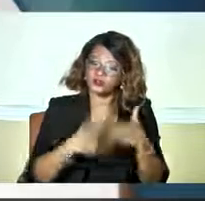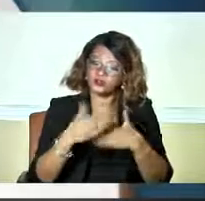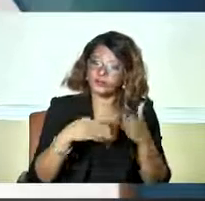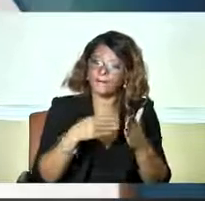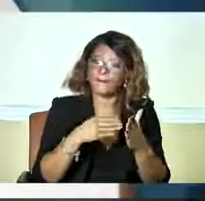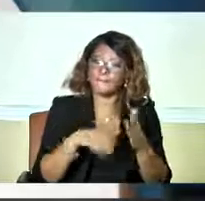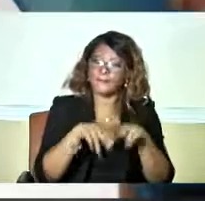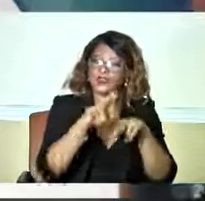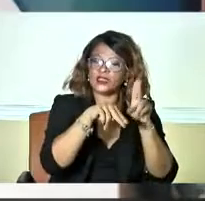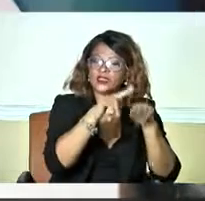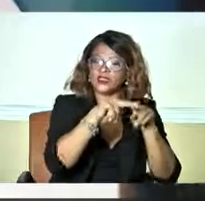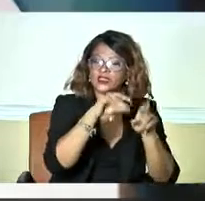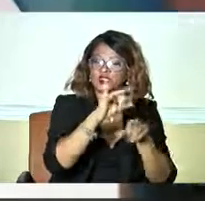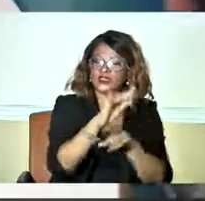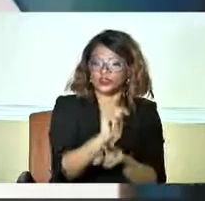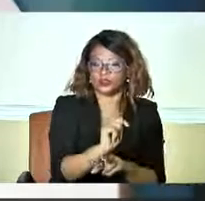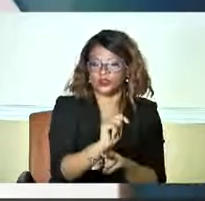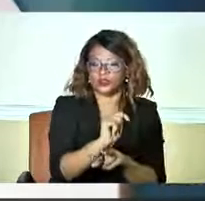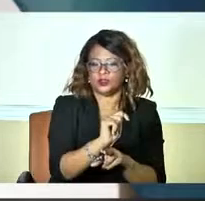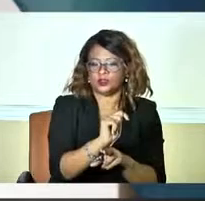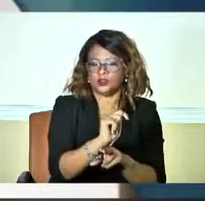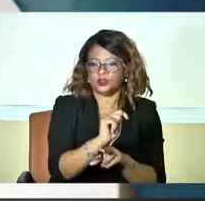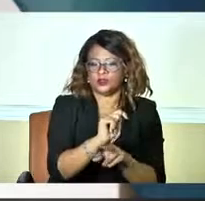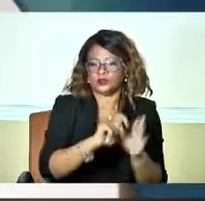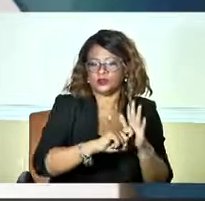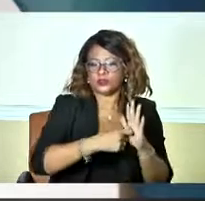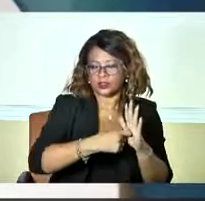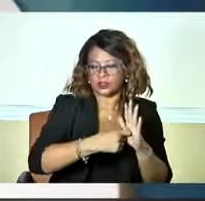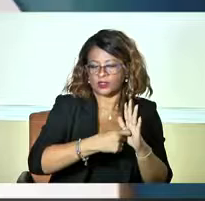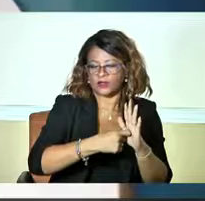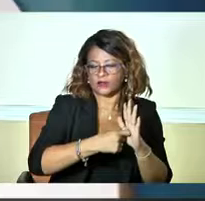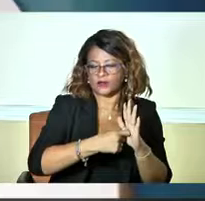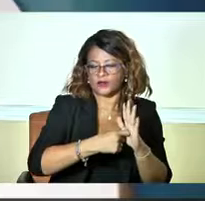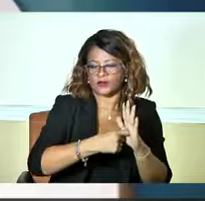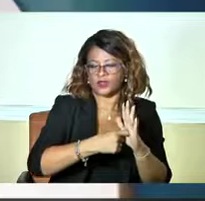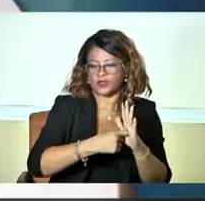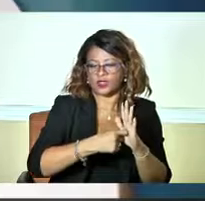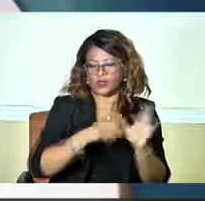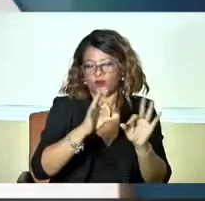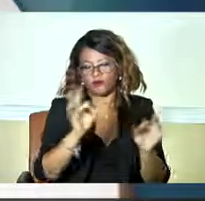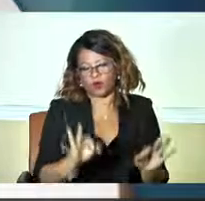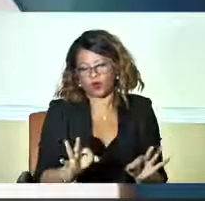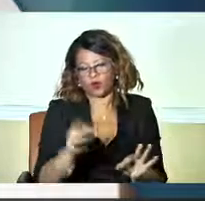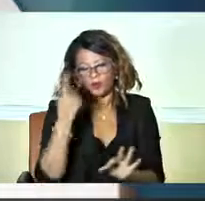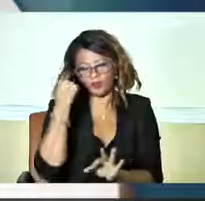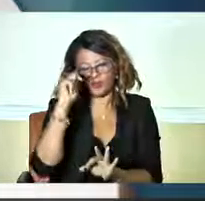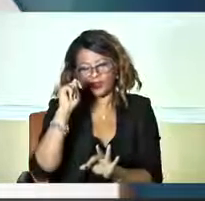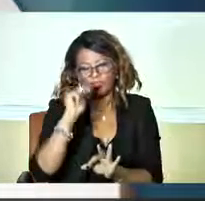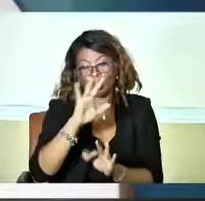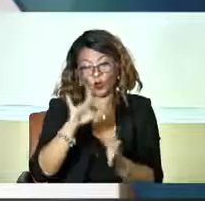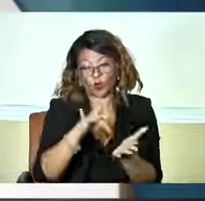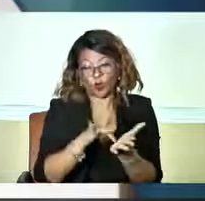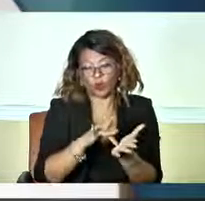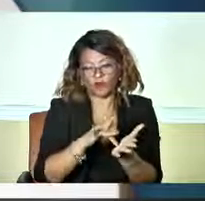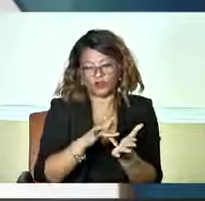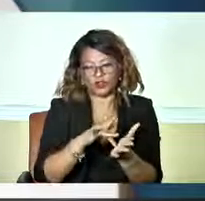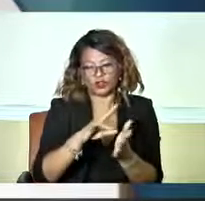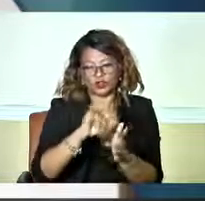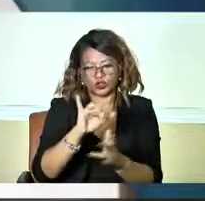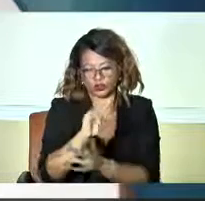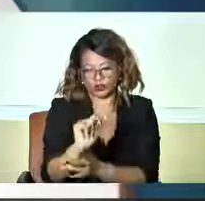building this CERT, building this team that will form the core of the